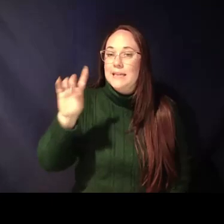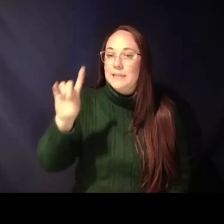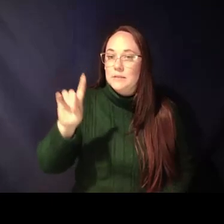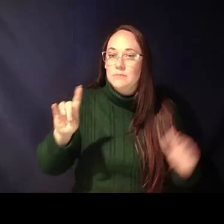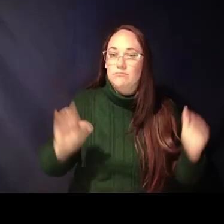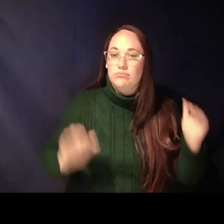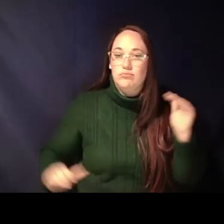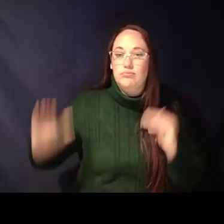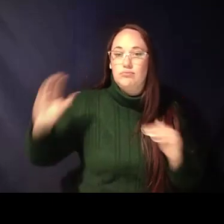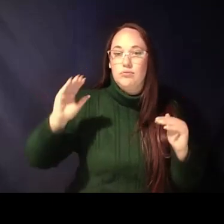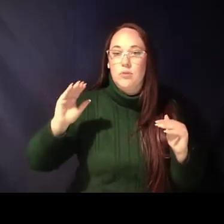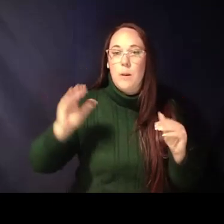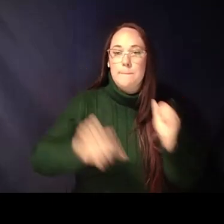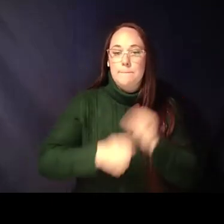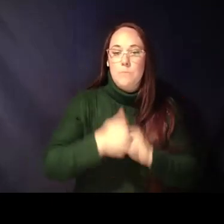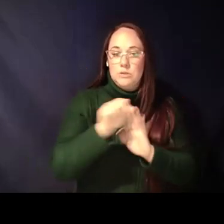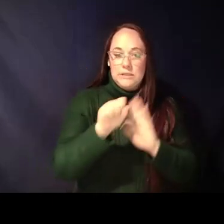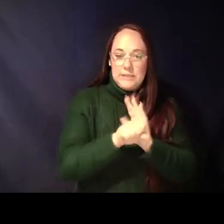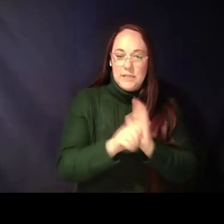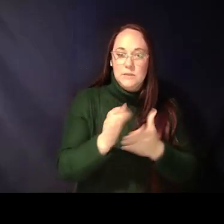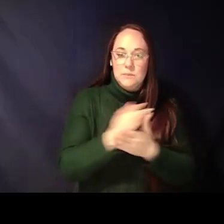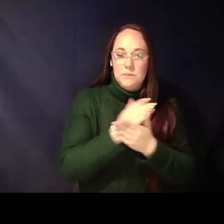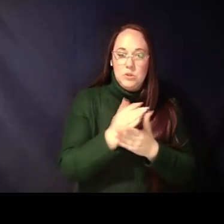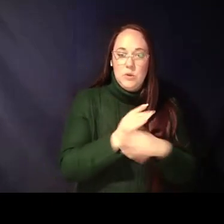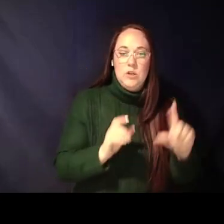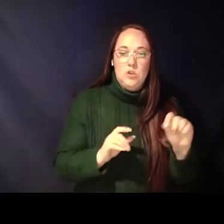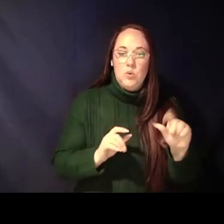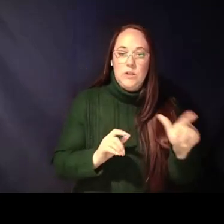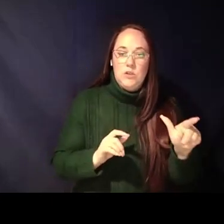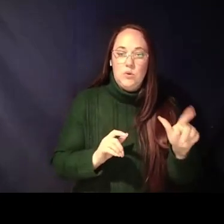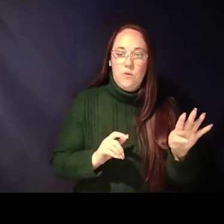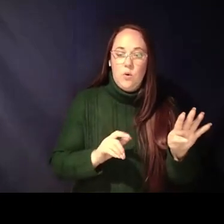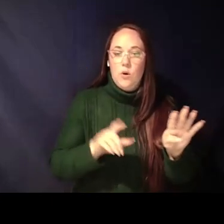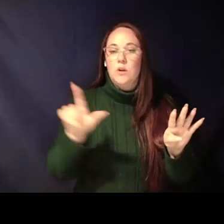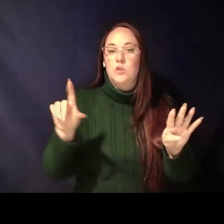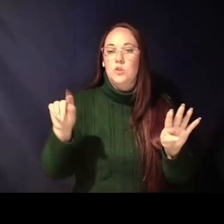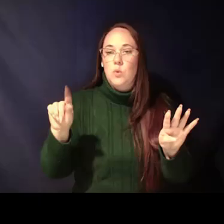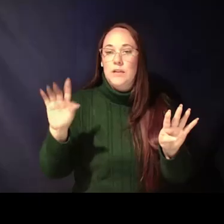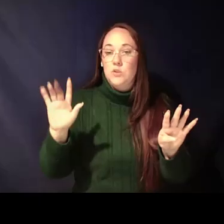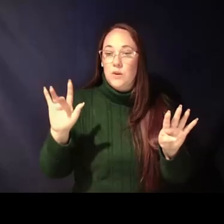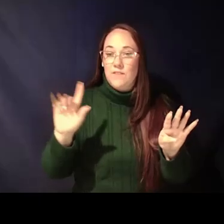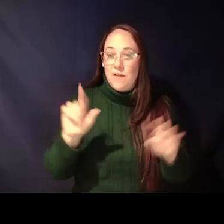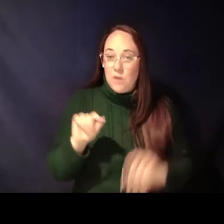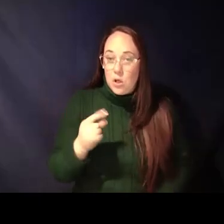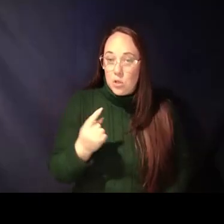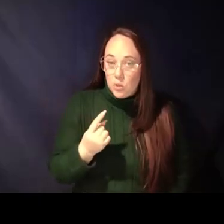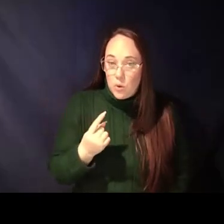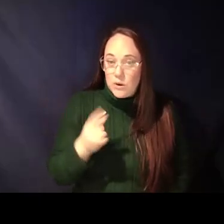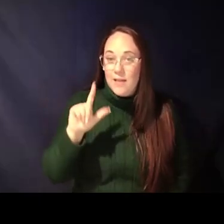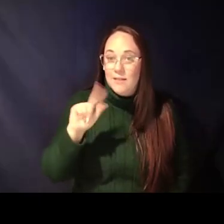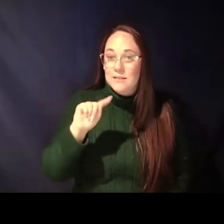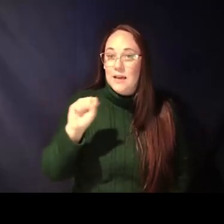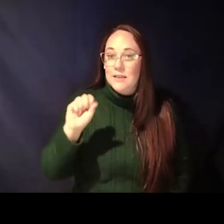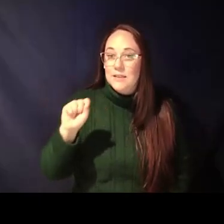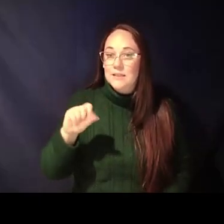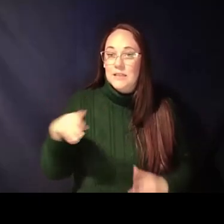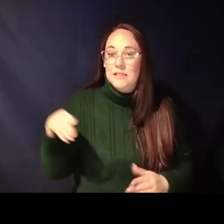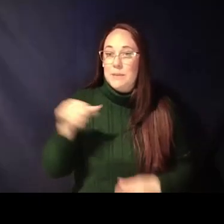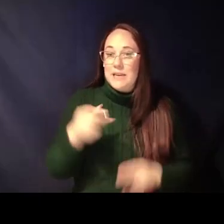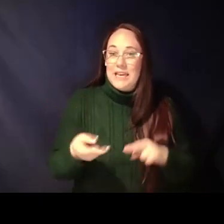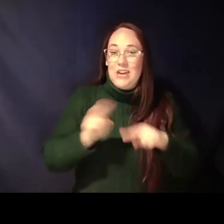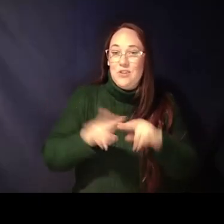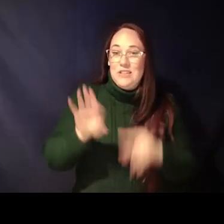states. Between state fiscal year 2024 and 2025 alone, LTSS spending increased